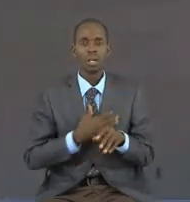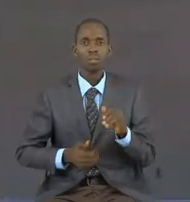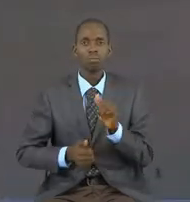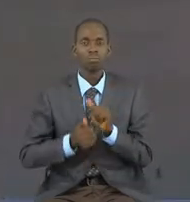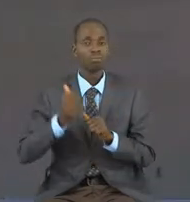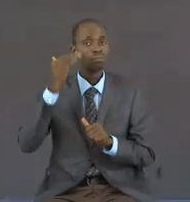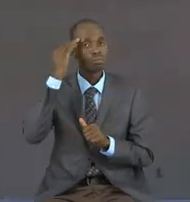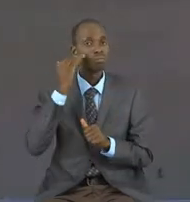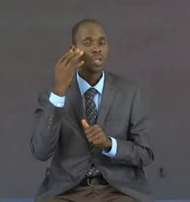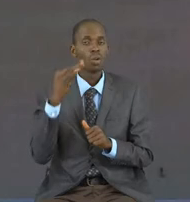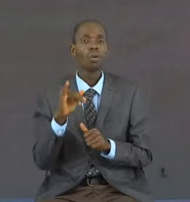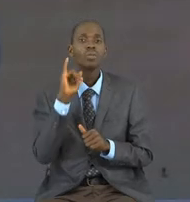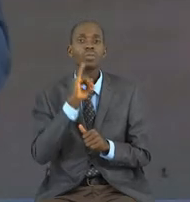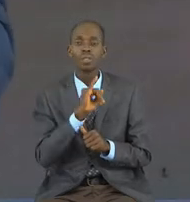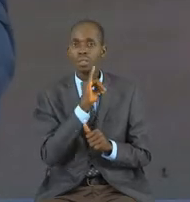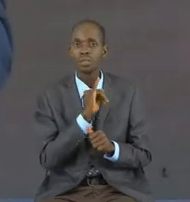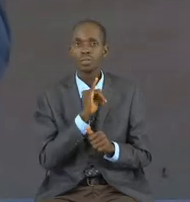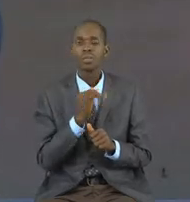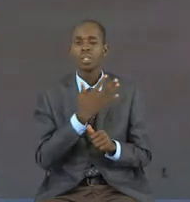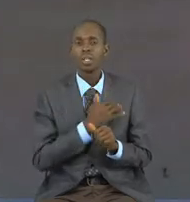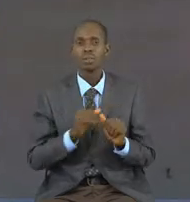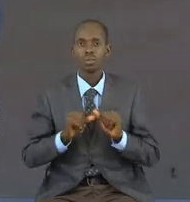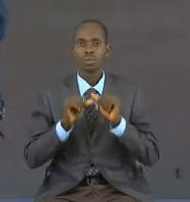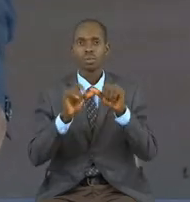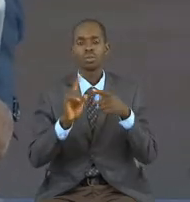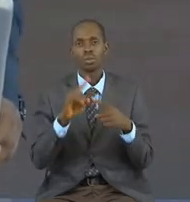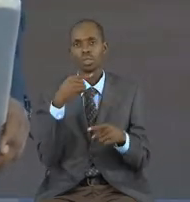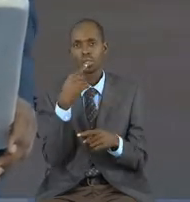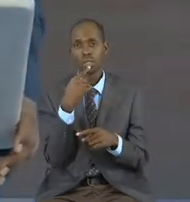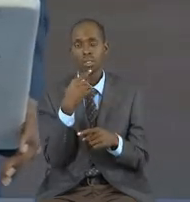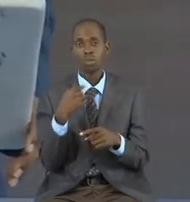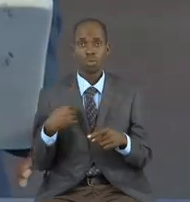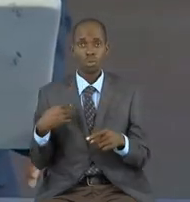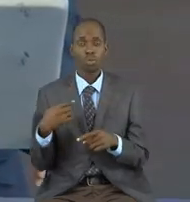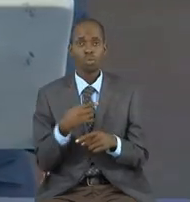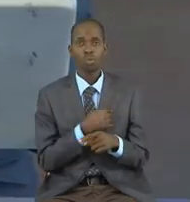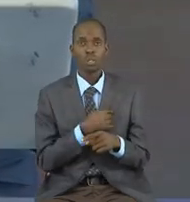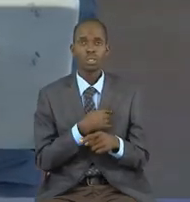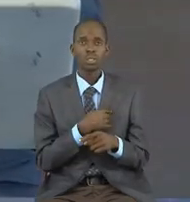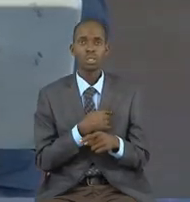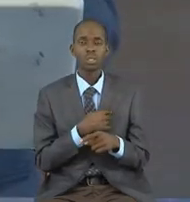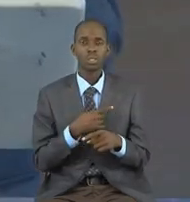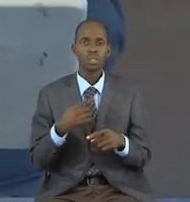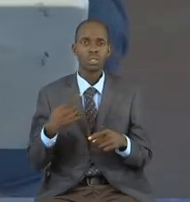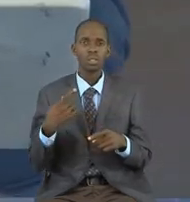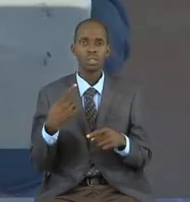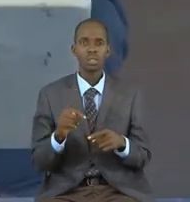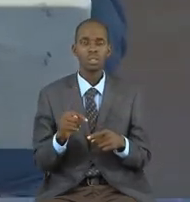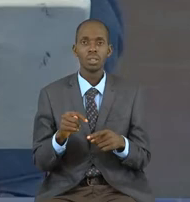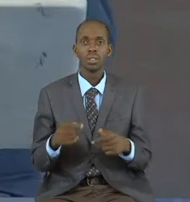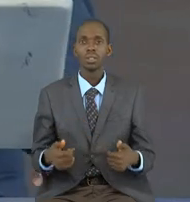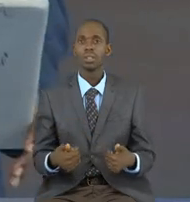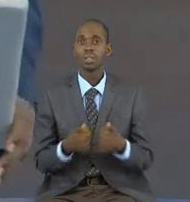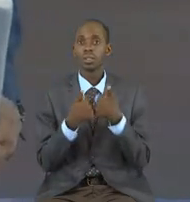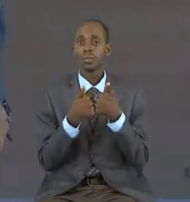Israel. Then he went on to say, if we, the challenge, asked, by what power, by